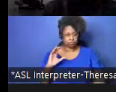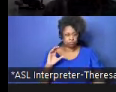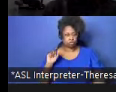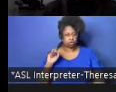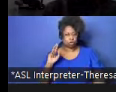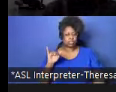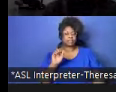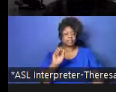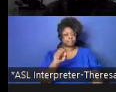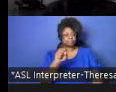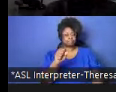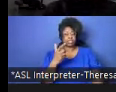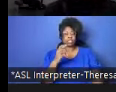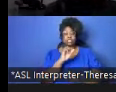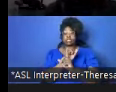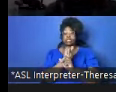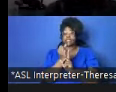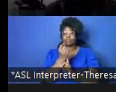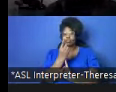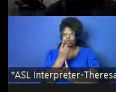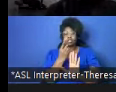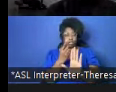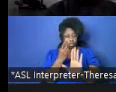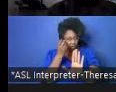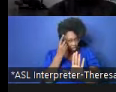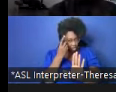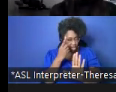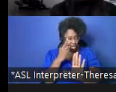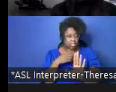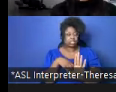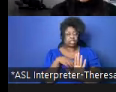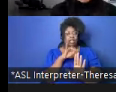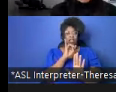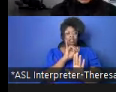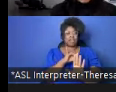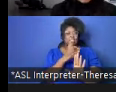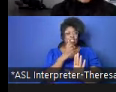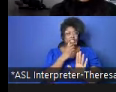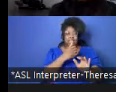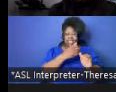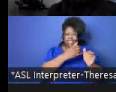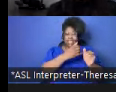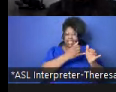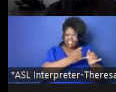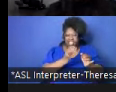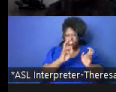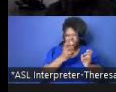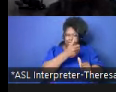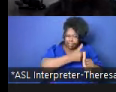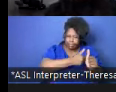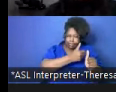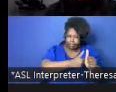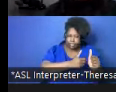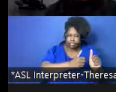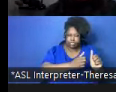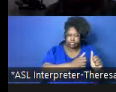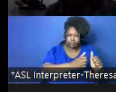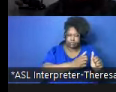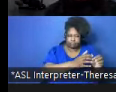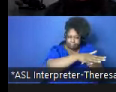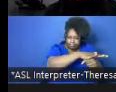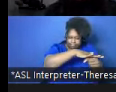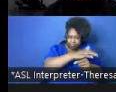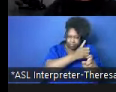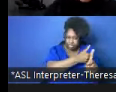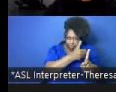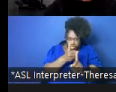and as a reminder, these are sort of the individual initiative, and what we've got here on the screen is really focused on